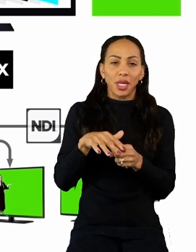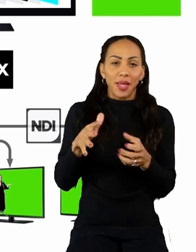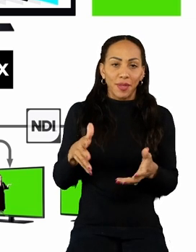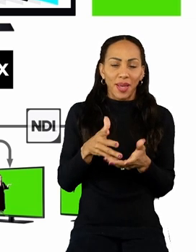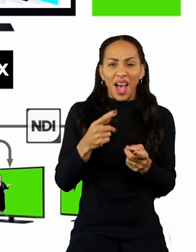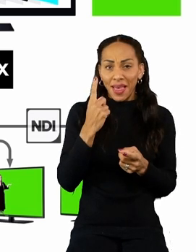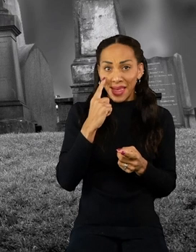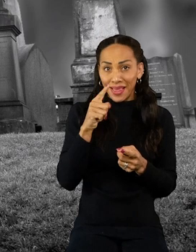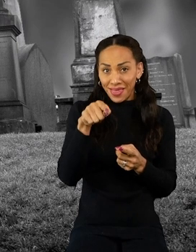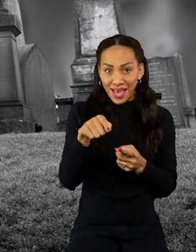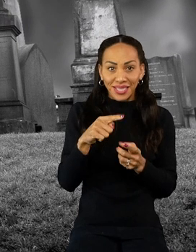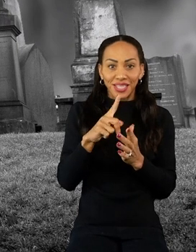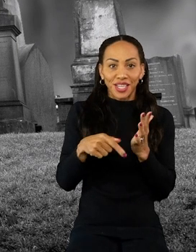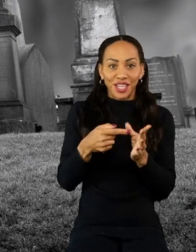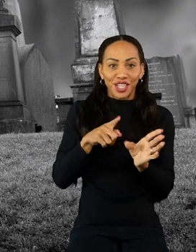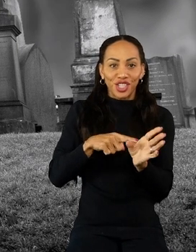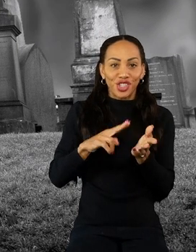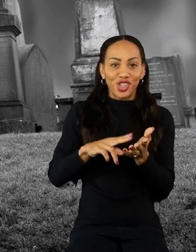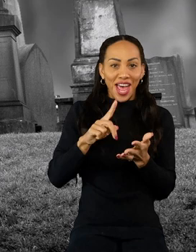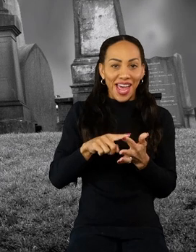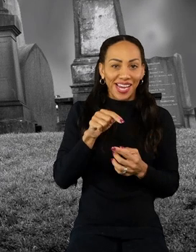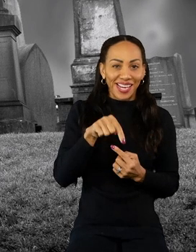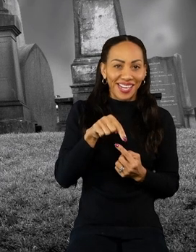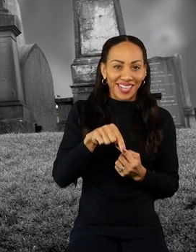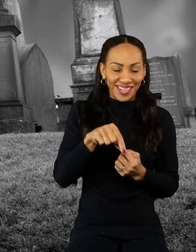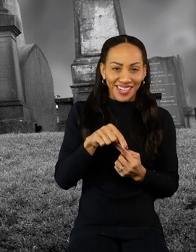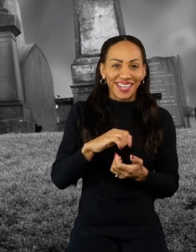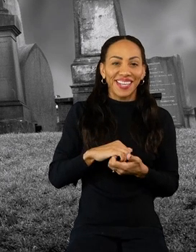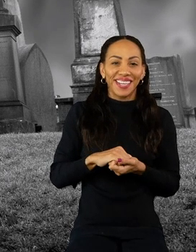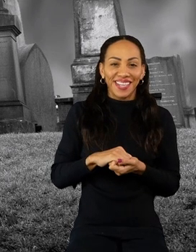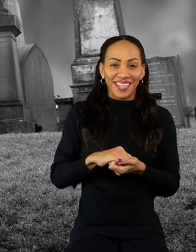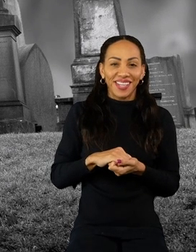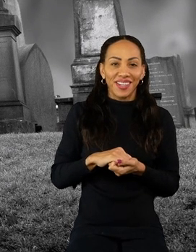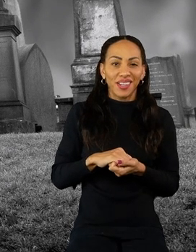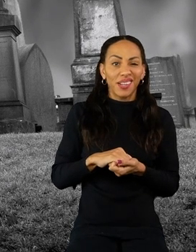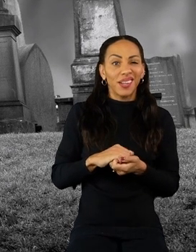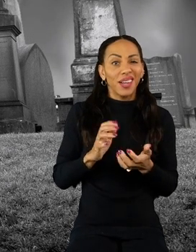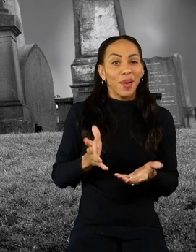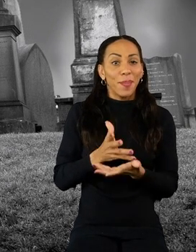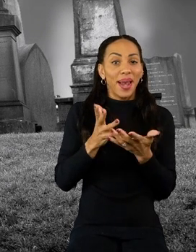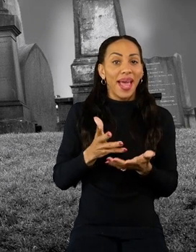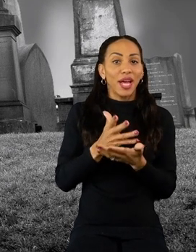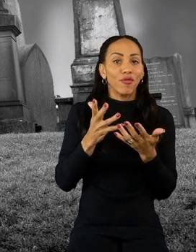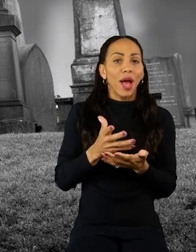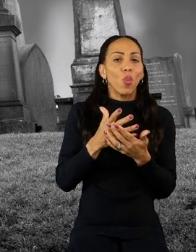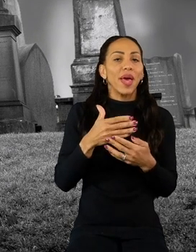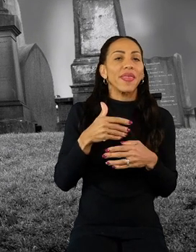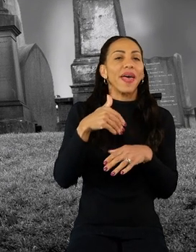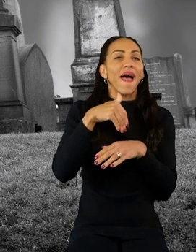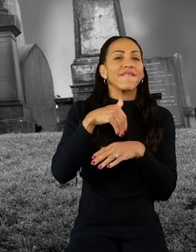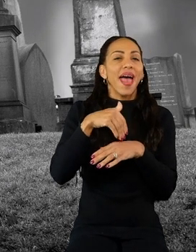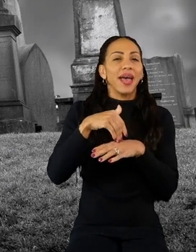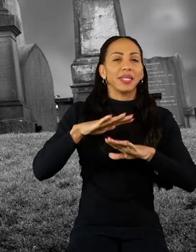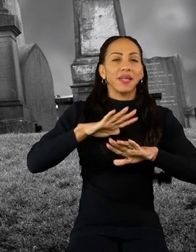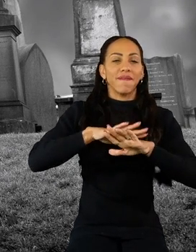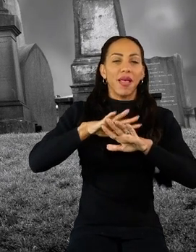minute, to a famous Glasgow location. Here we are. This is just playing with, I think that's Jayne in there. I think